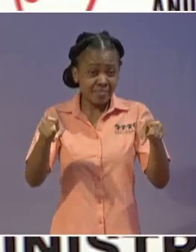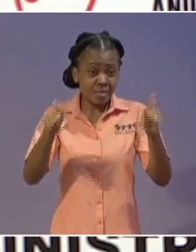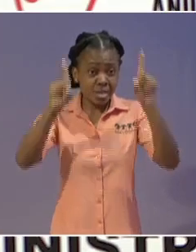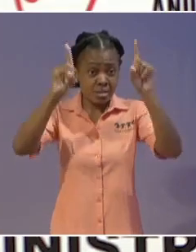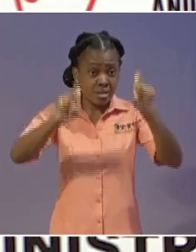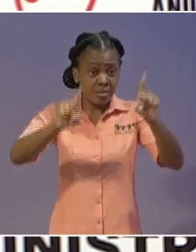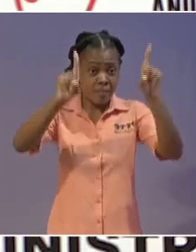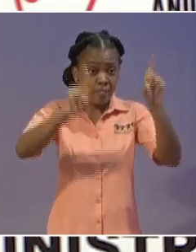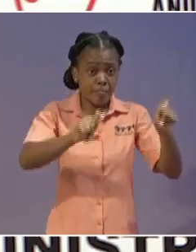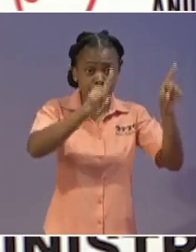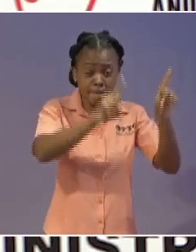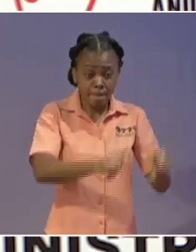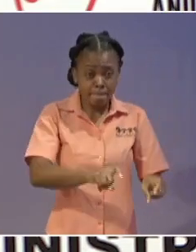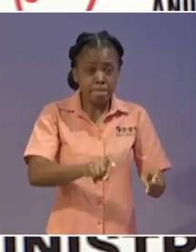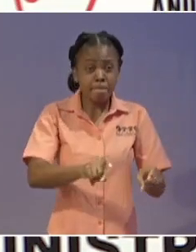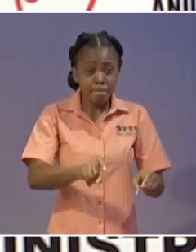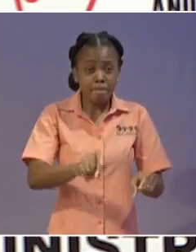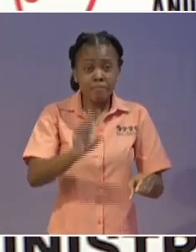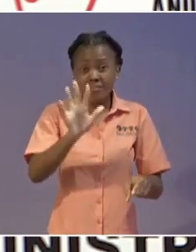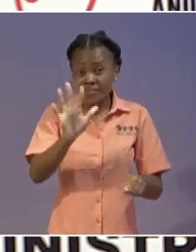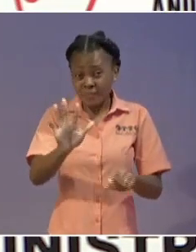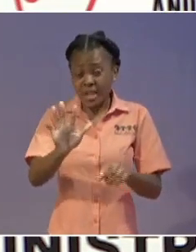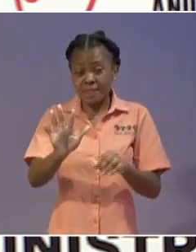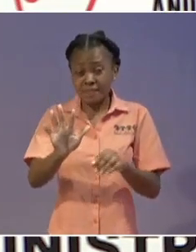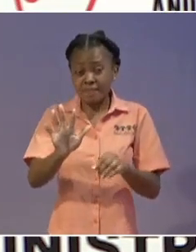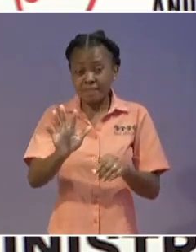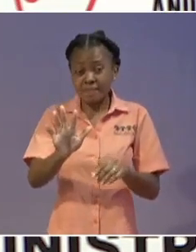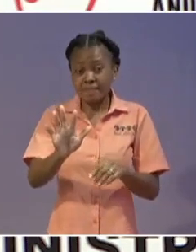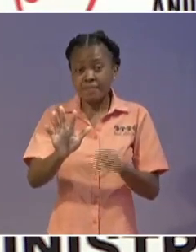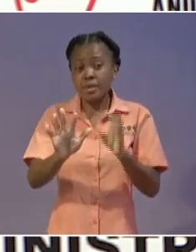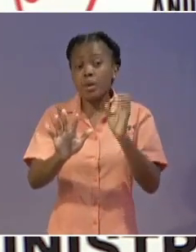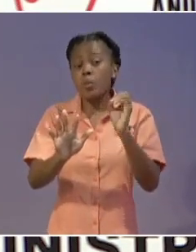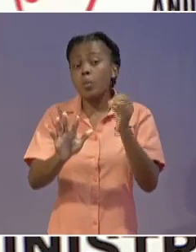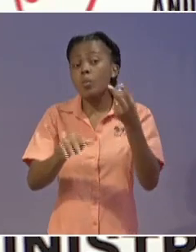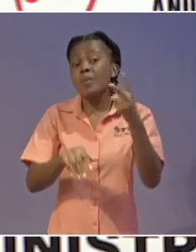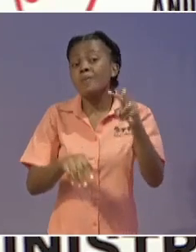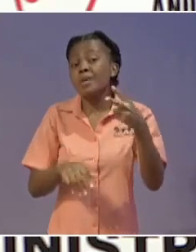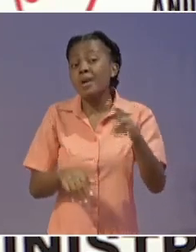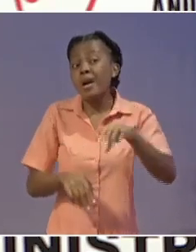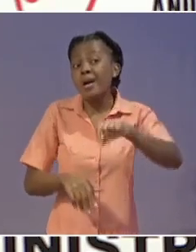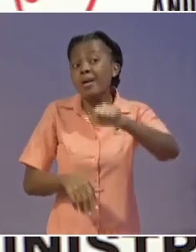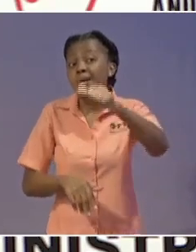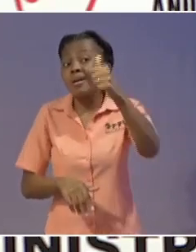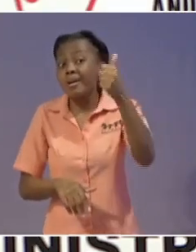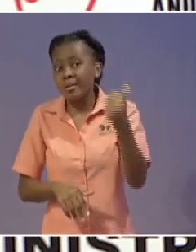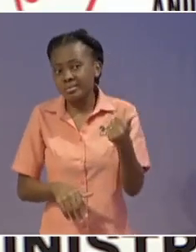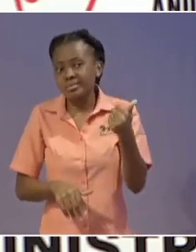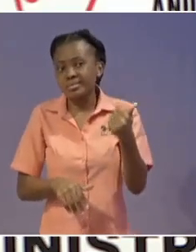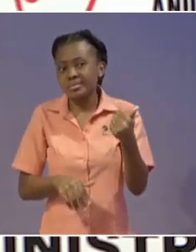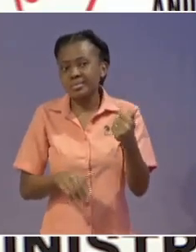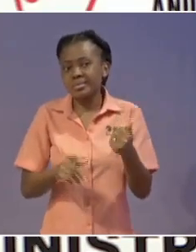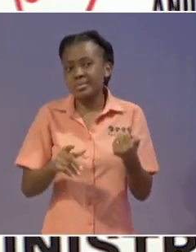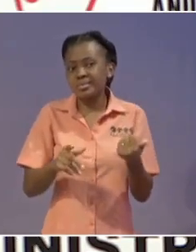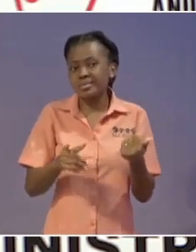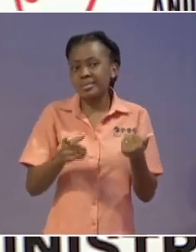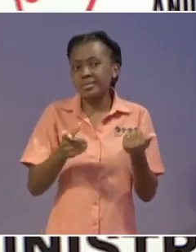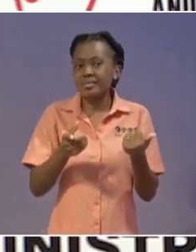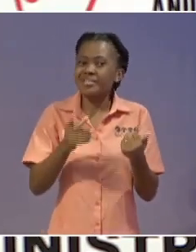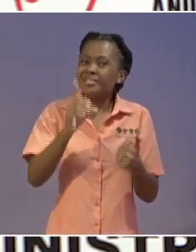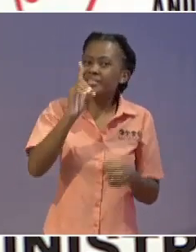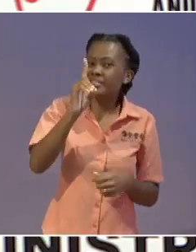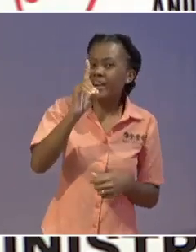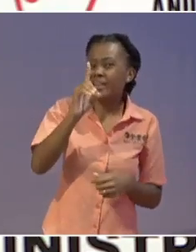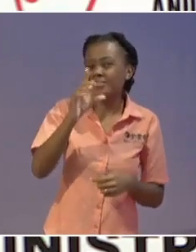and the rest of them, 24, would have been Delta. So in terms of what we're sampling and what we're actually getting back, we still